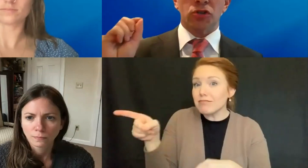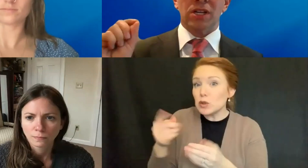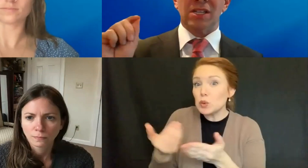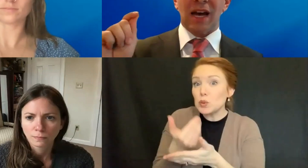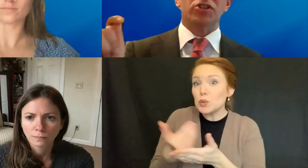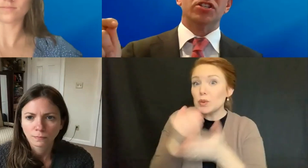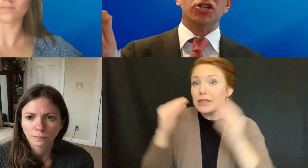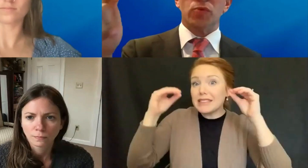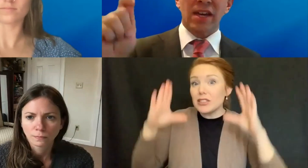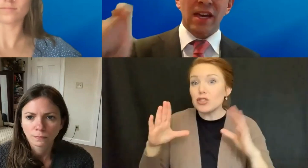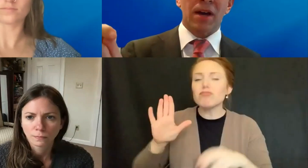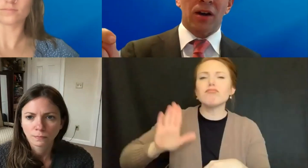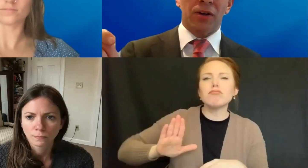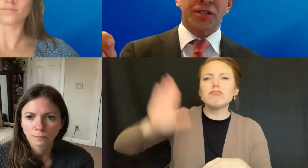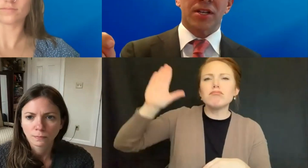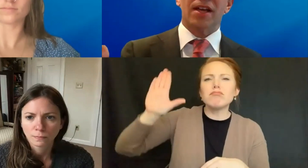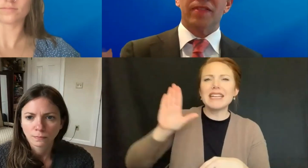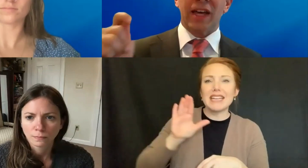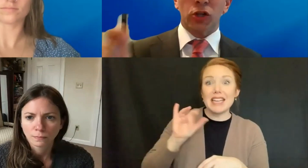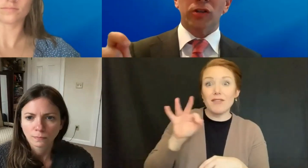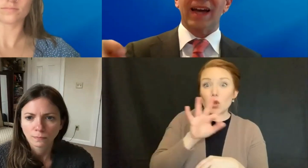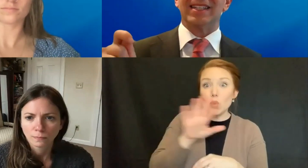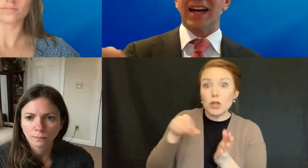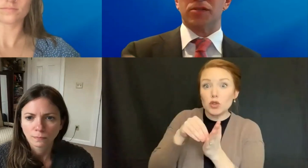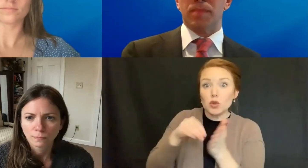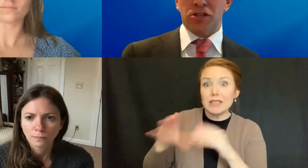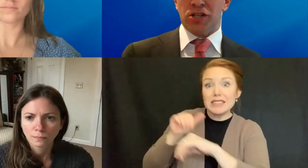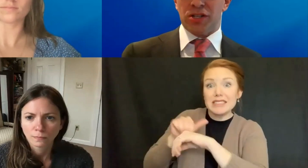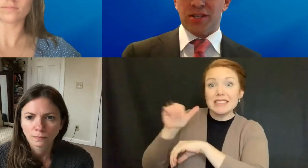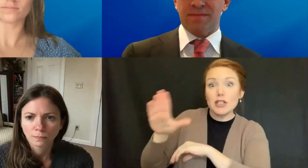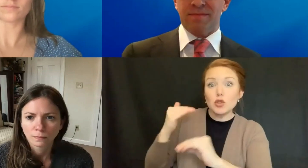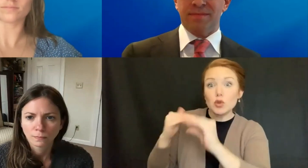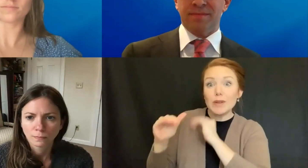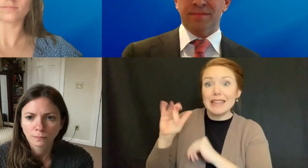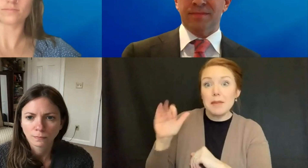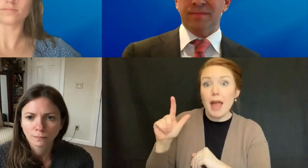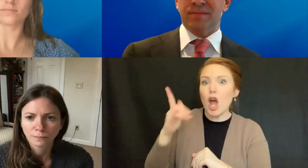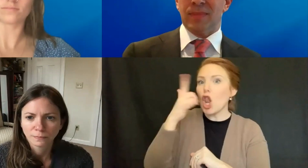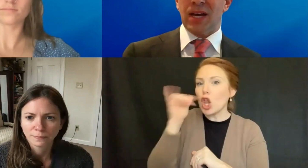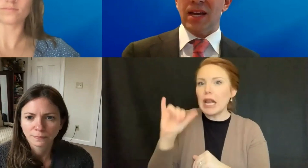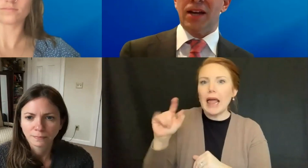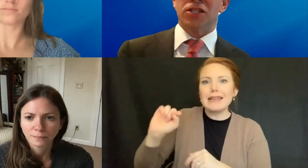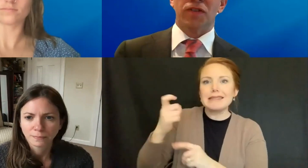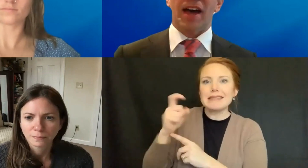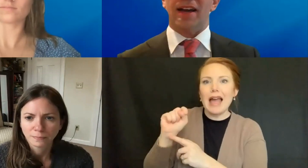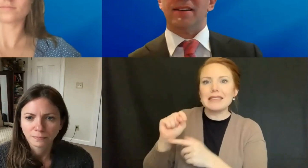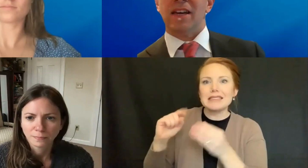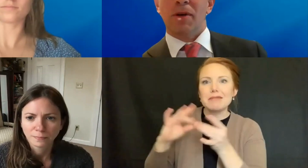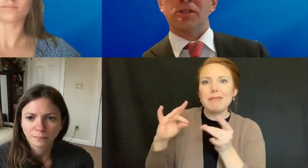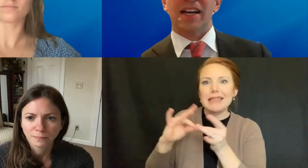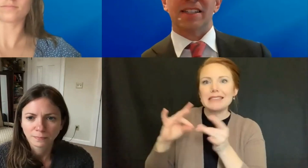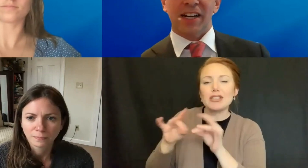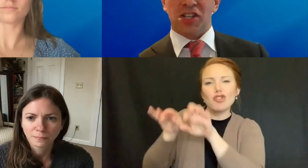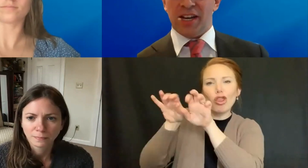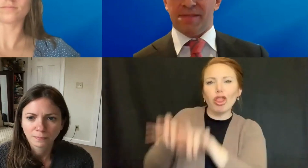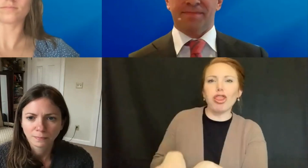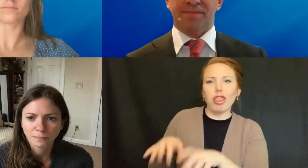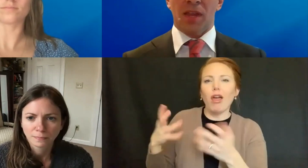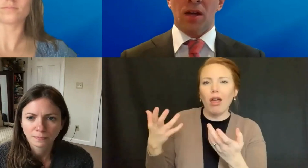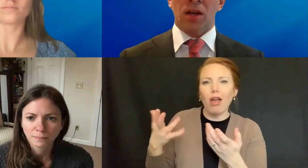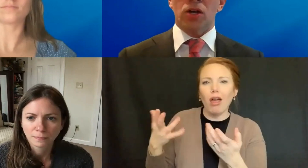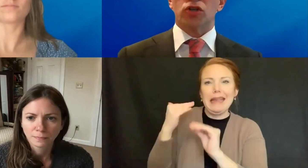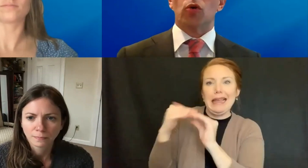hand if your students ever send you emails that look like text messages. Any hands for that? Emails like